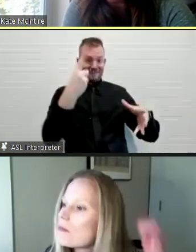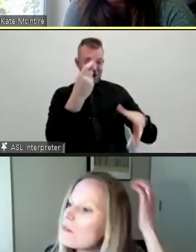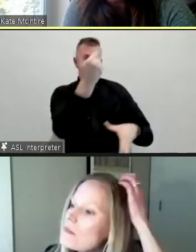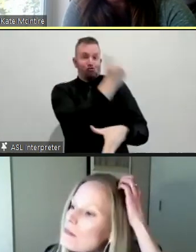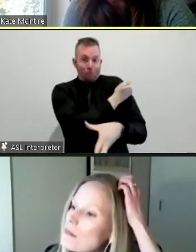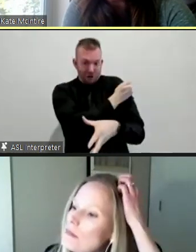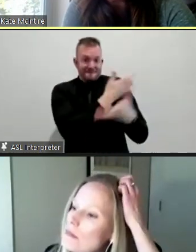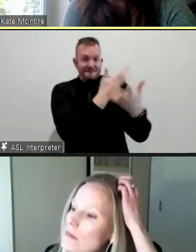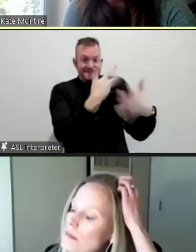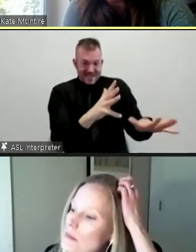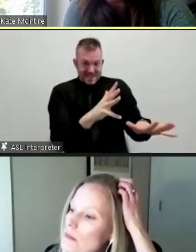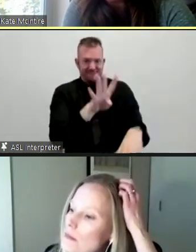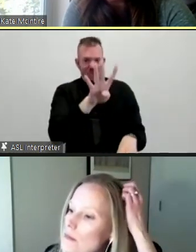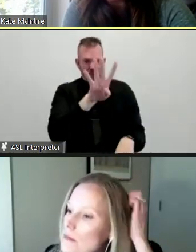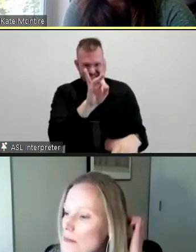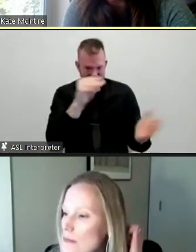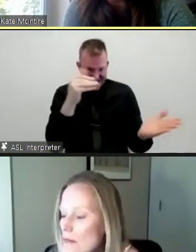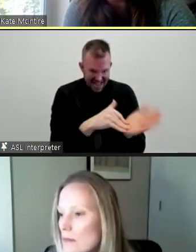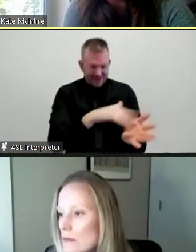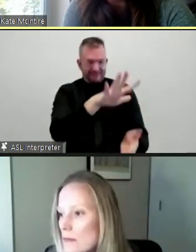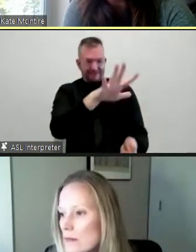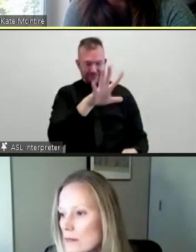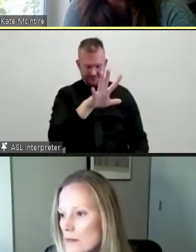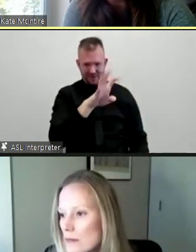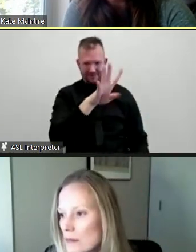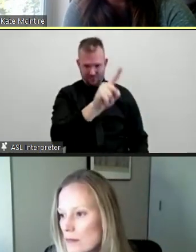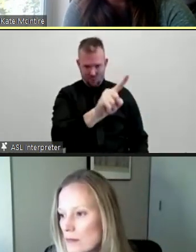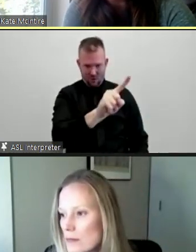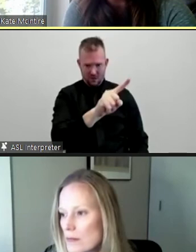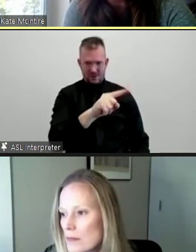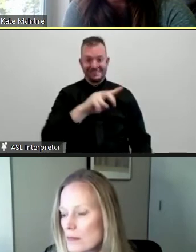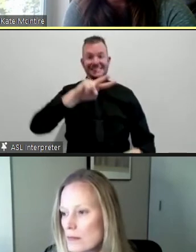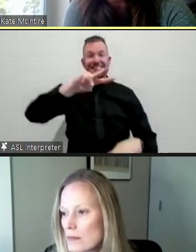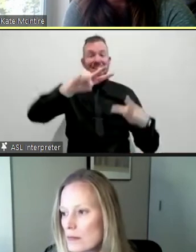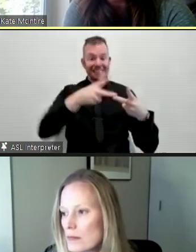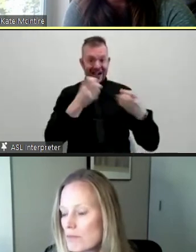748,151, and second doses administered is